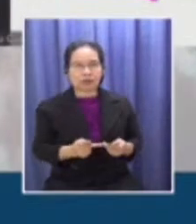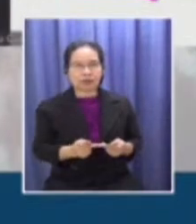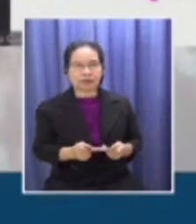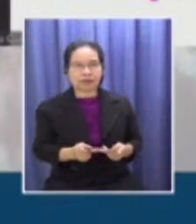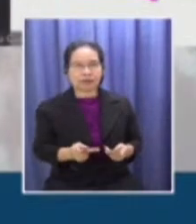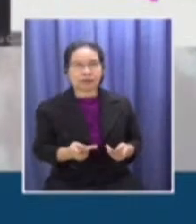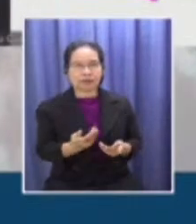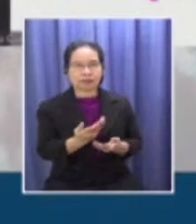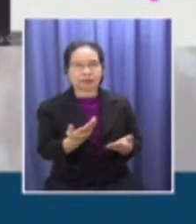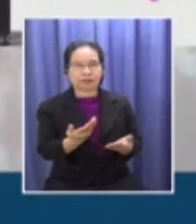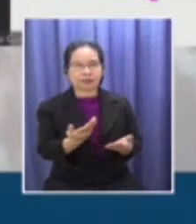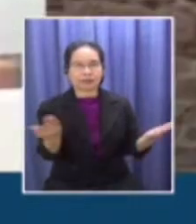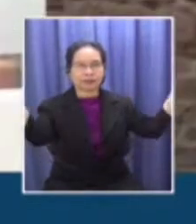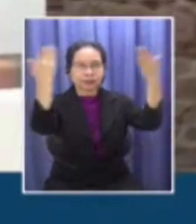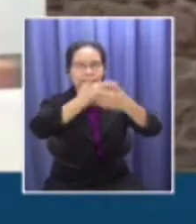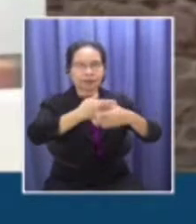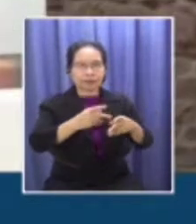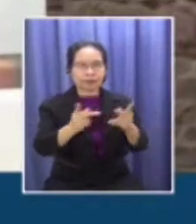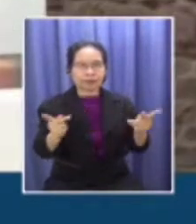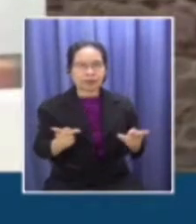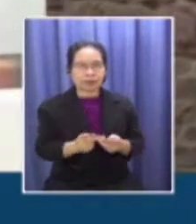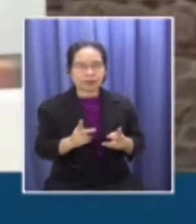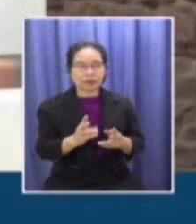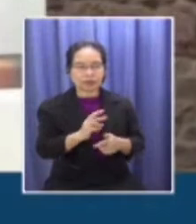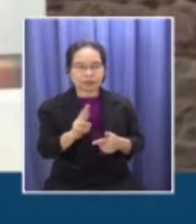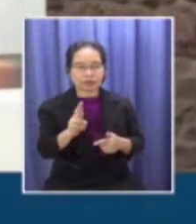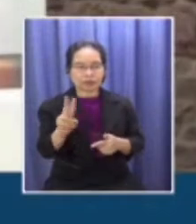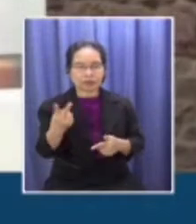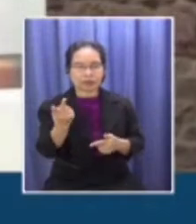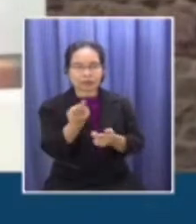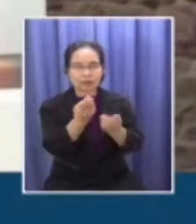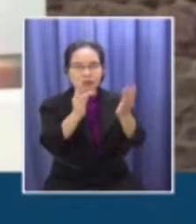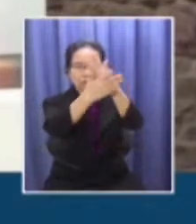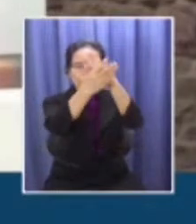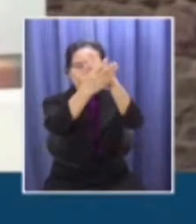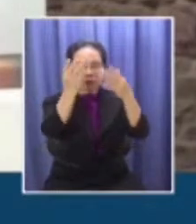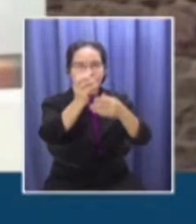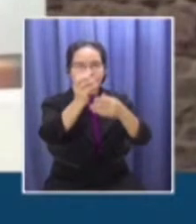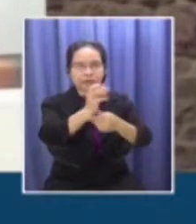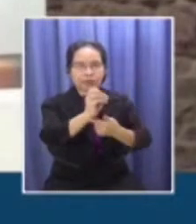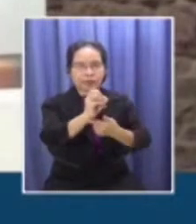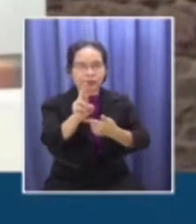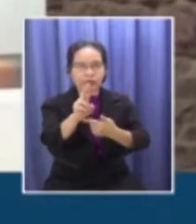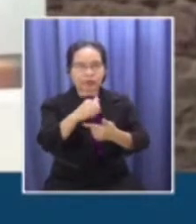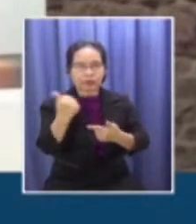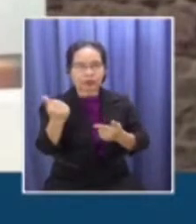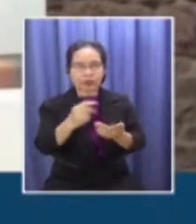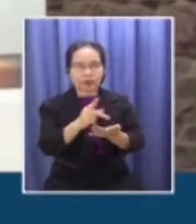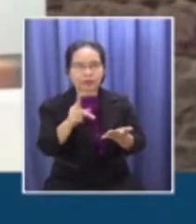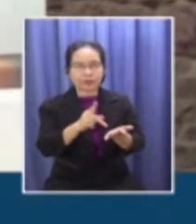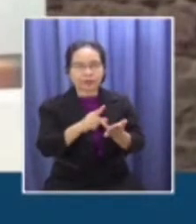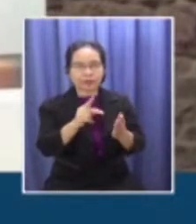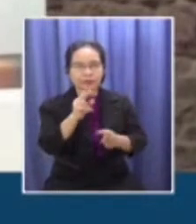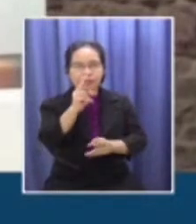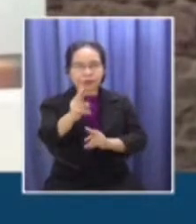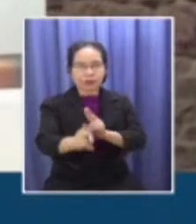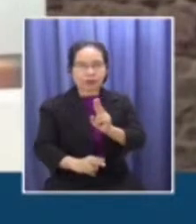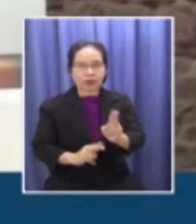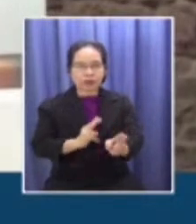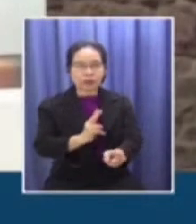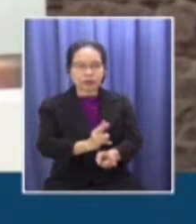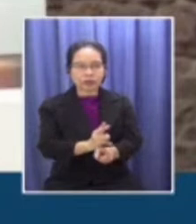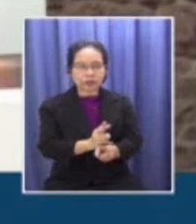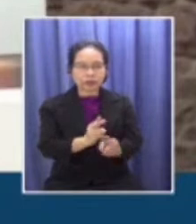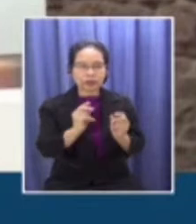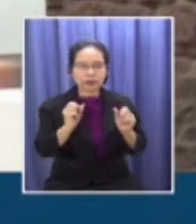the heavens. ahɔhoma wɔte wɔ Nyankopɔn so watua no wɔnom na ɛwɔ ewiem na